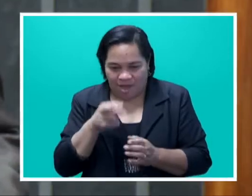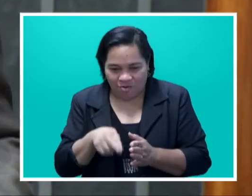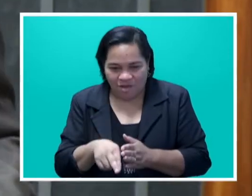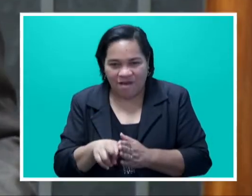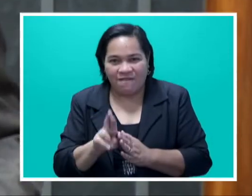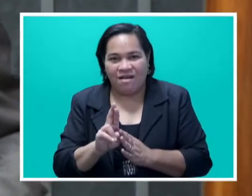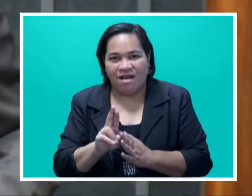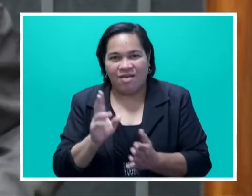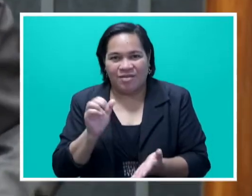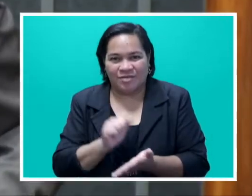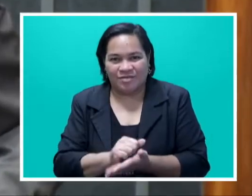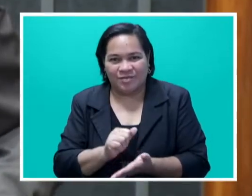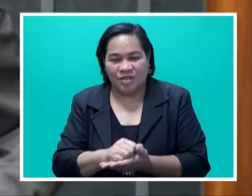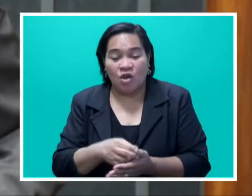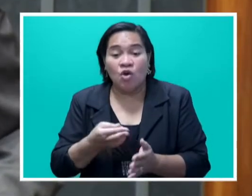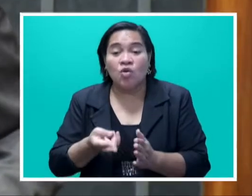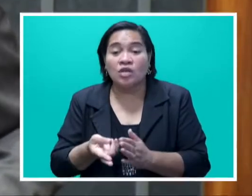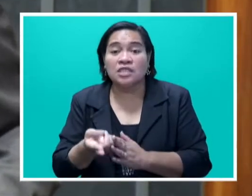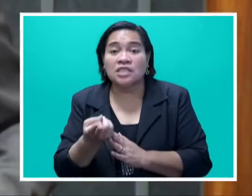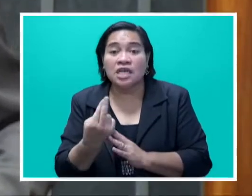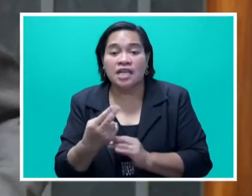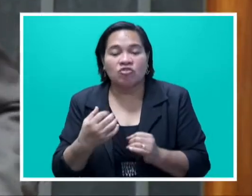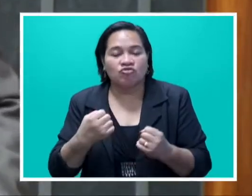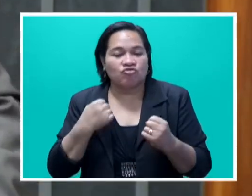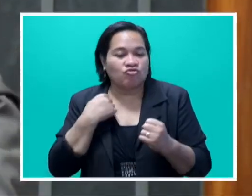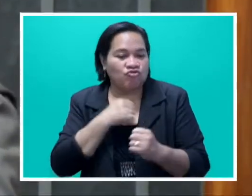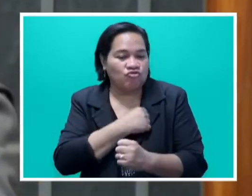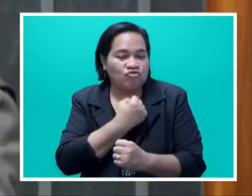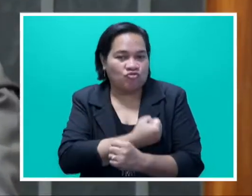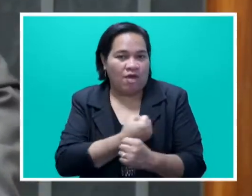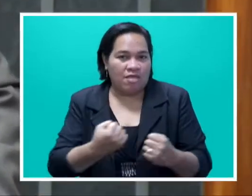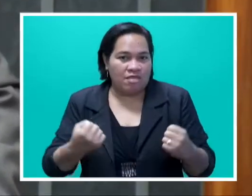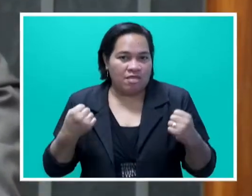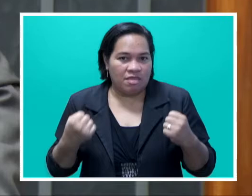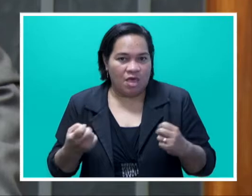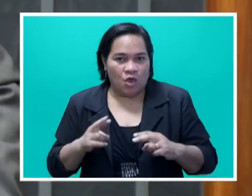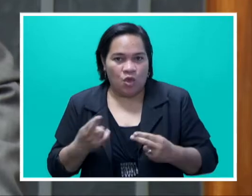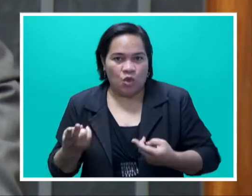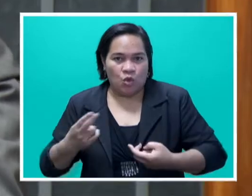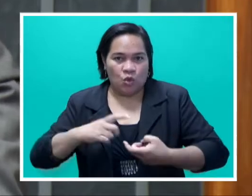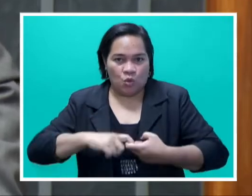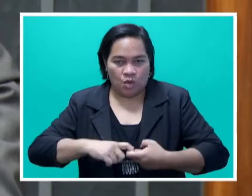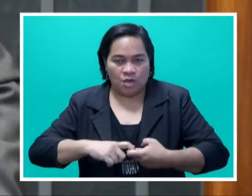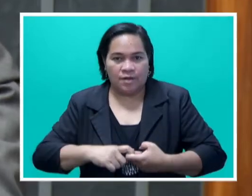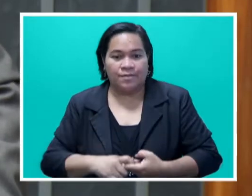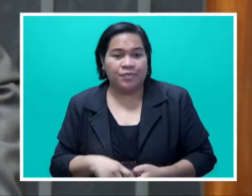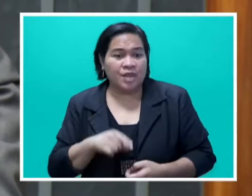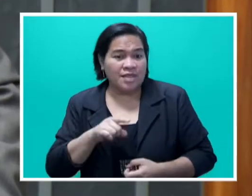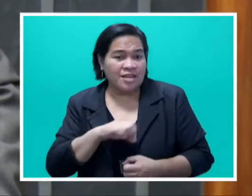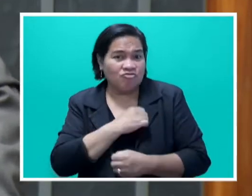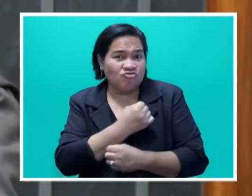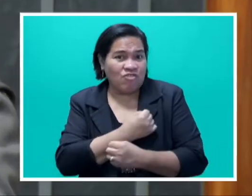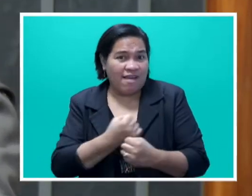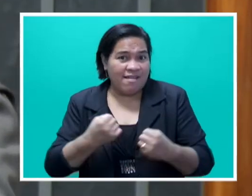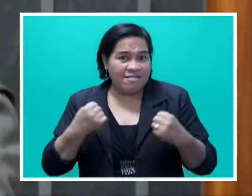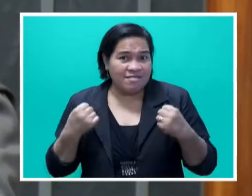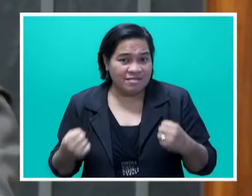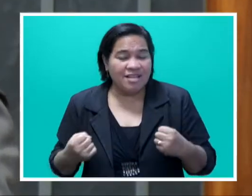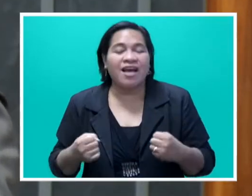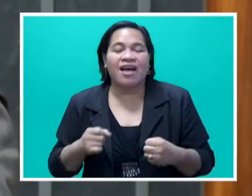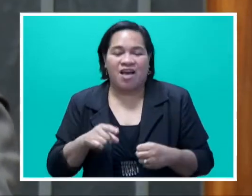Resilience, strength, and unity among all Fijians. This is the strength, Mr. Speaker, of our